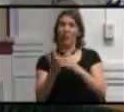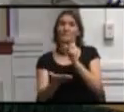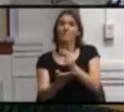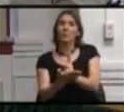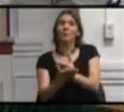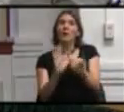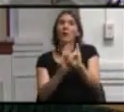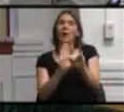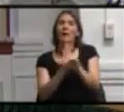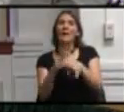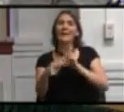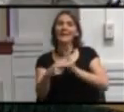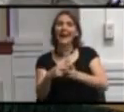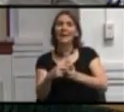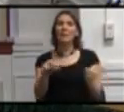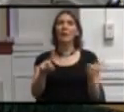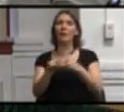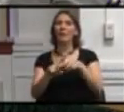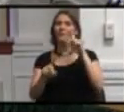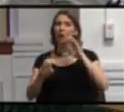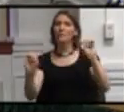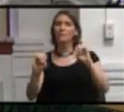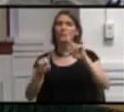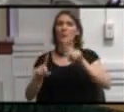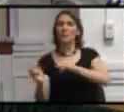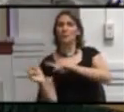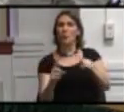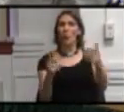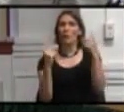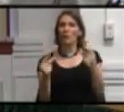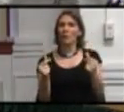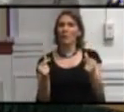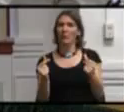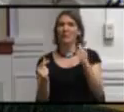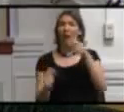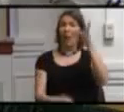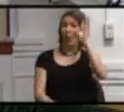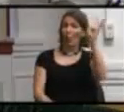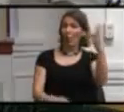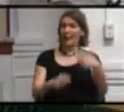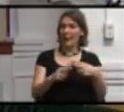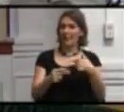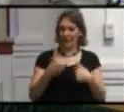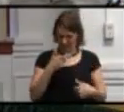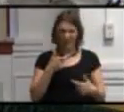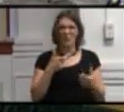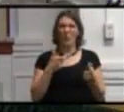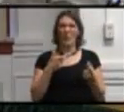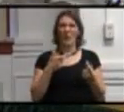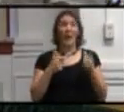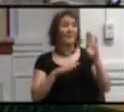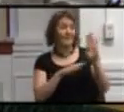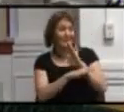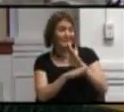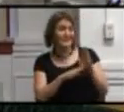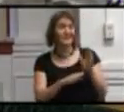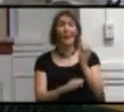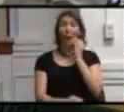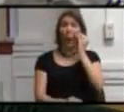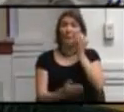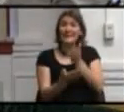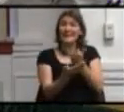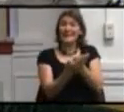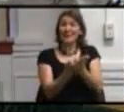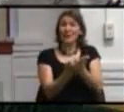we need to identify and name it for emergency response. So if there is businesses or residences off